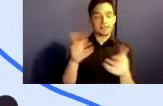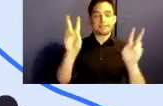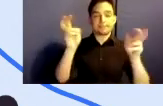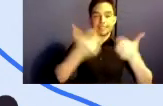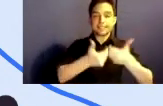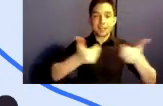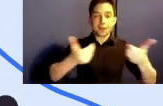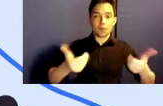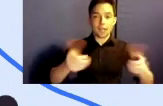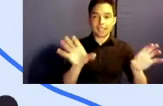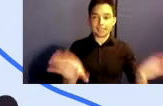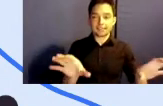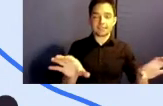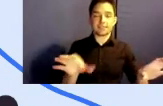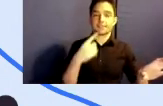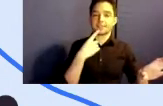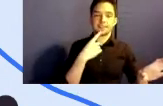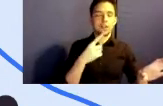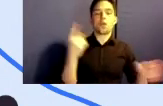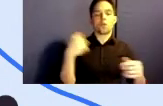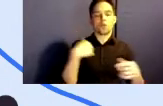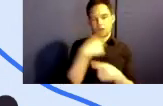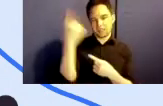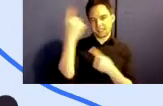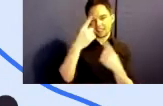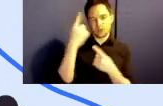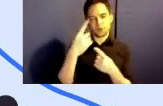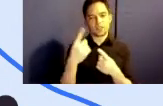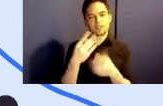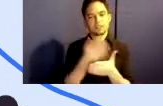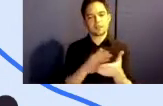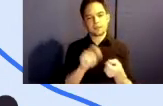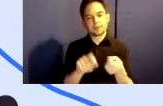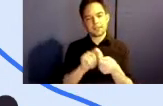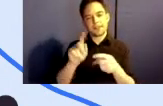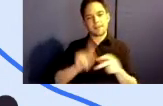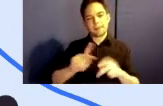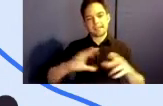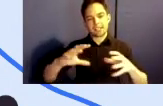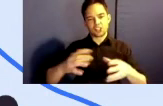or saying, even we are considering this some specific population,